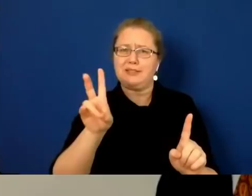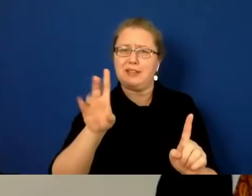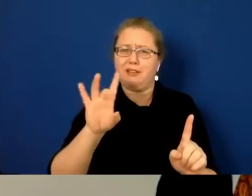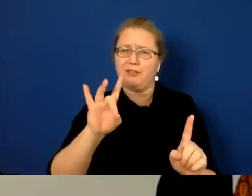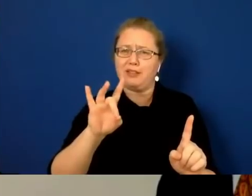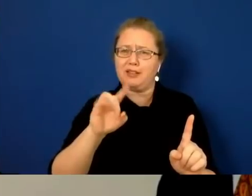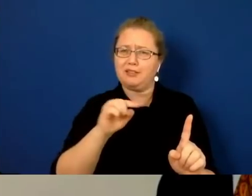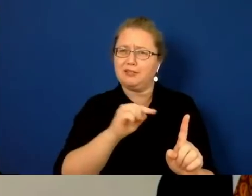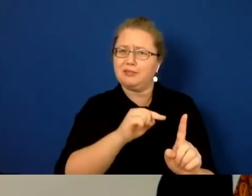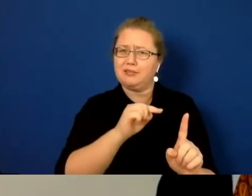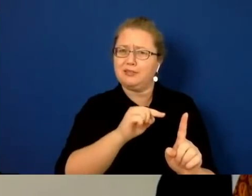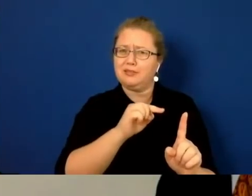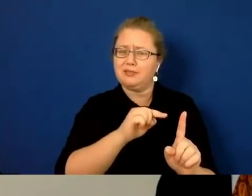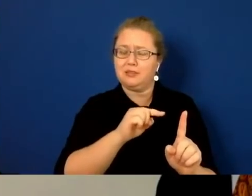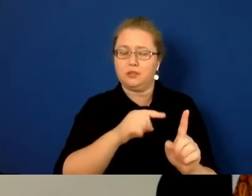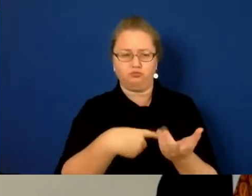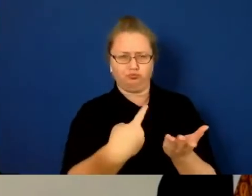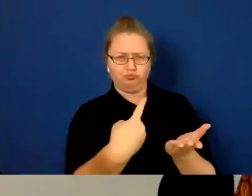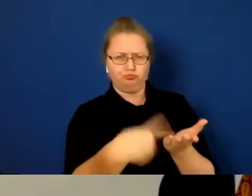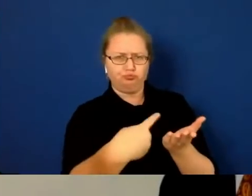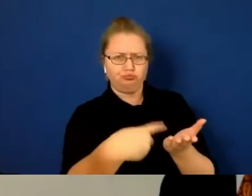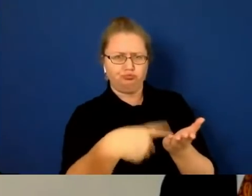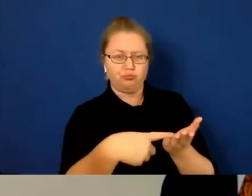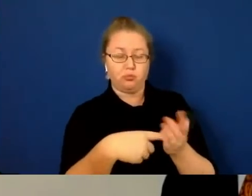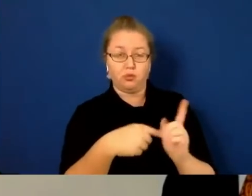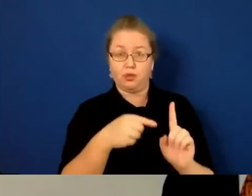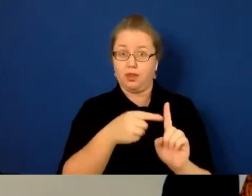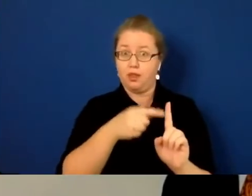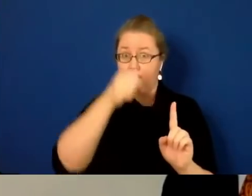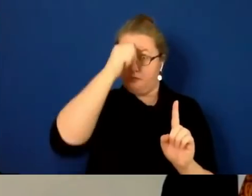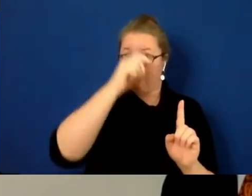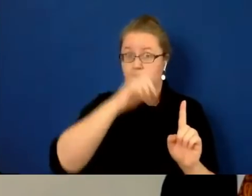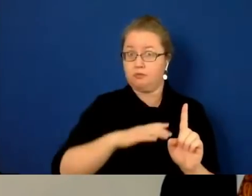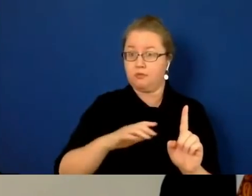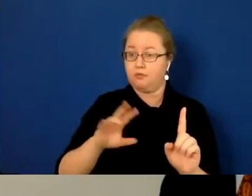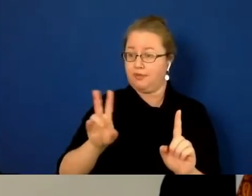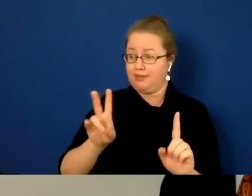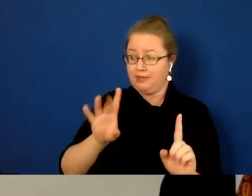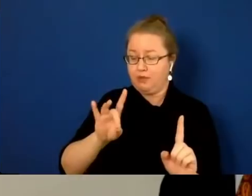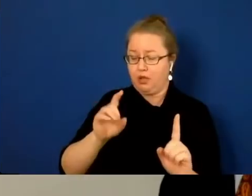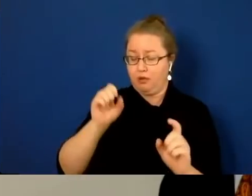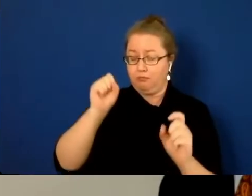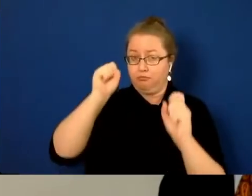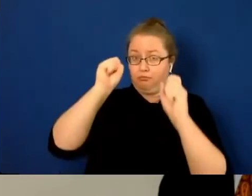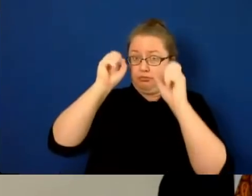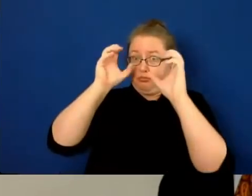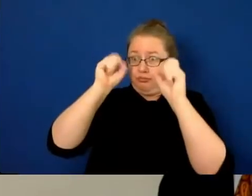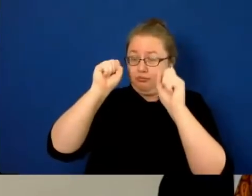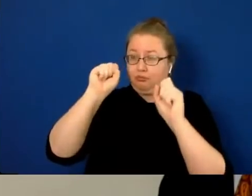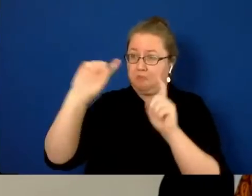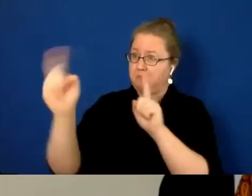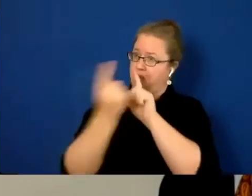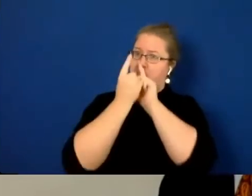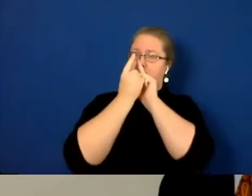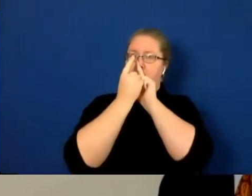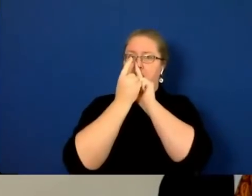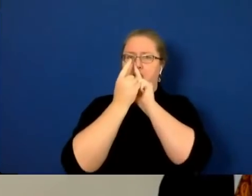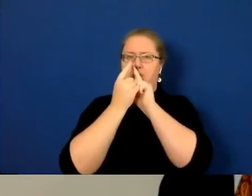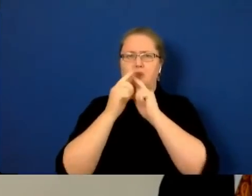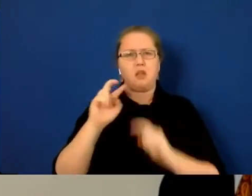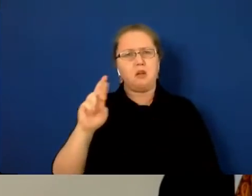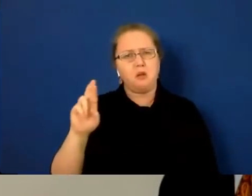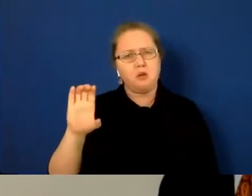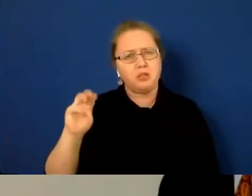Hi, Dr. Henry and Minister Dix. Thanks for taking the question. I heard from a family in the Nanaimo who was